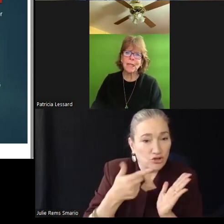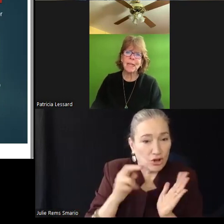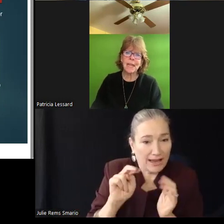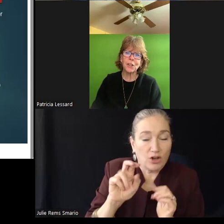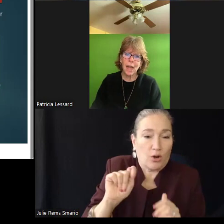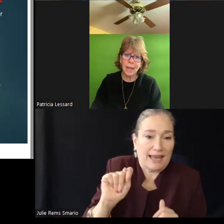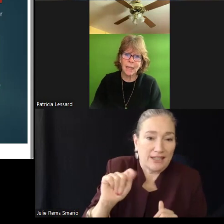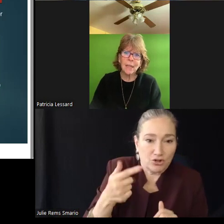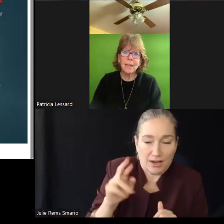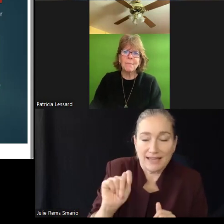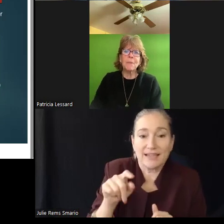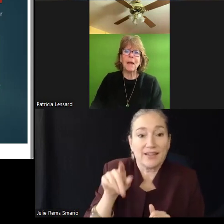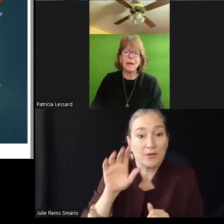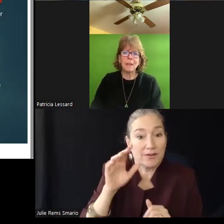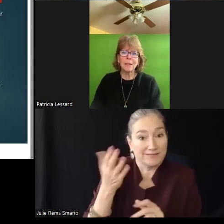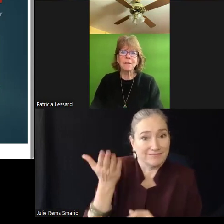for EDHI.